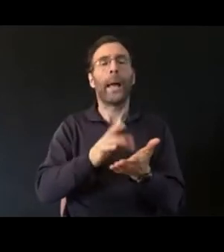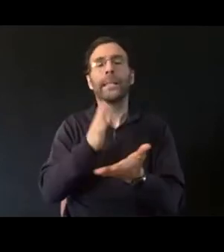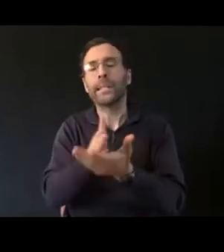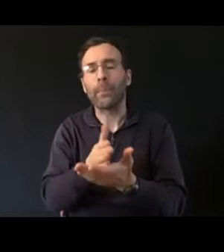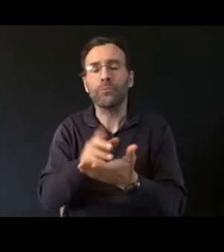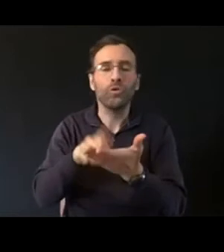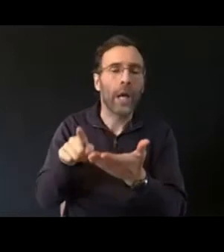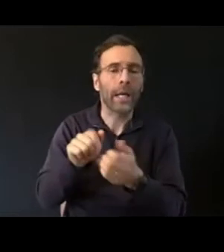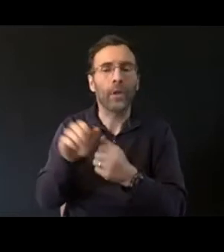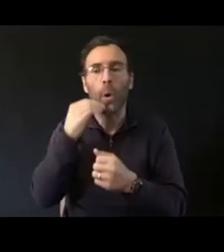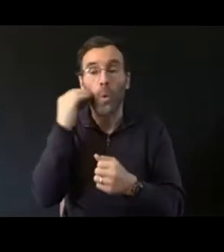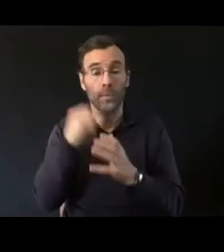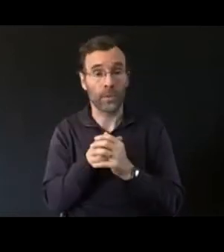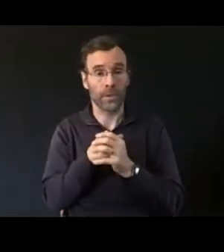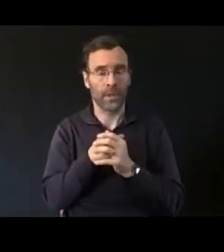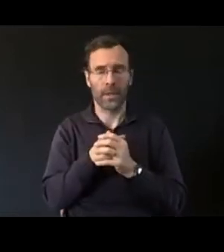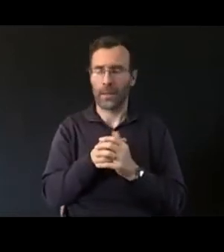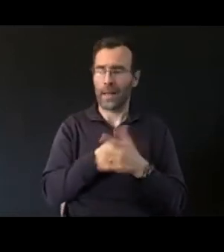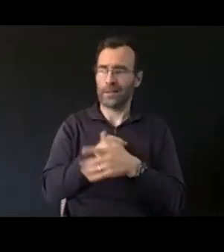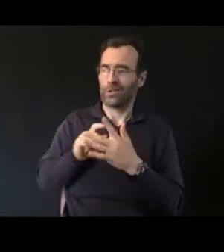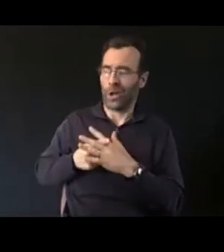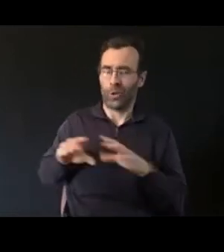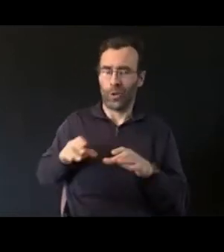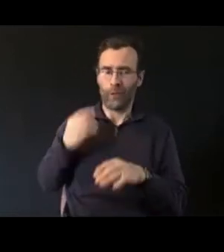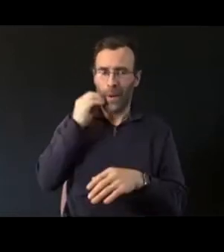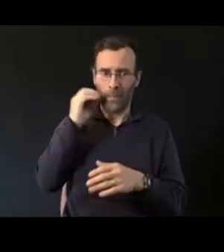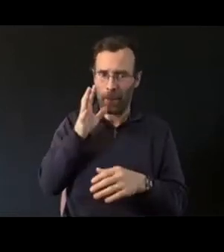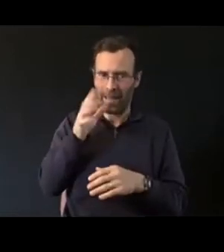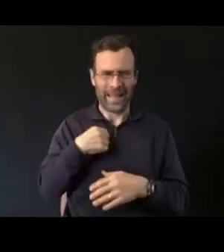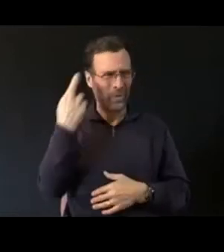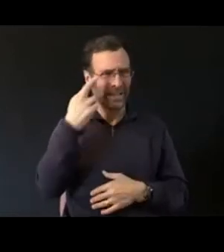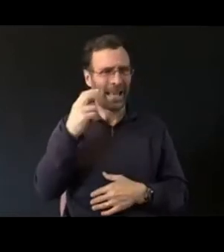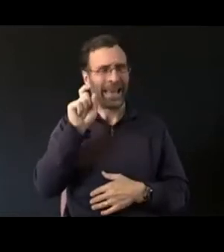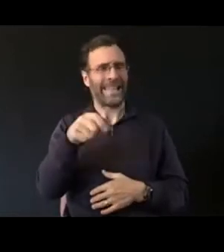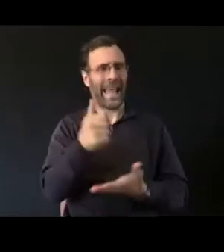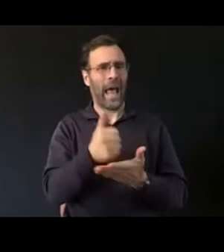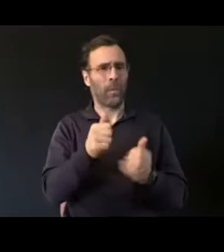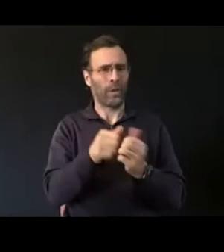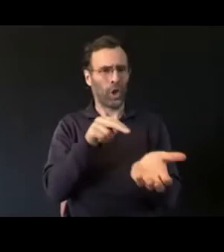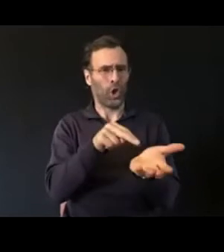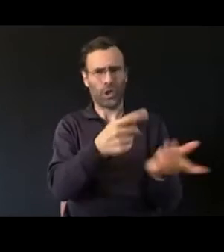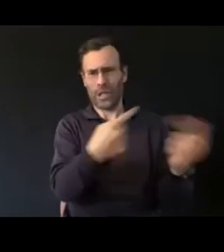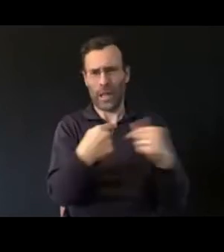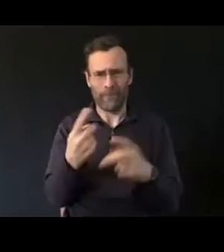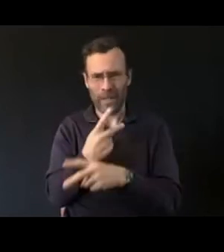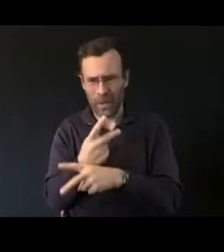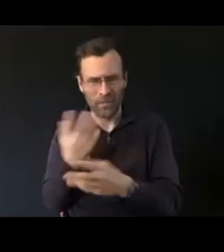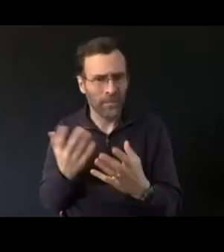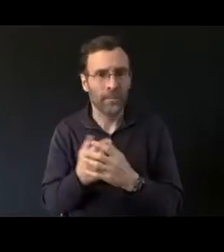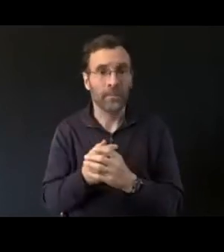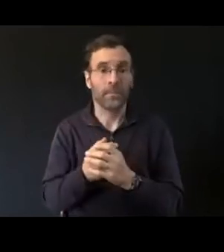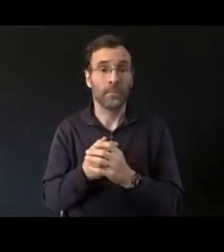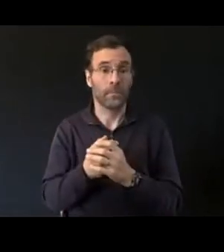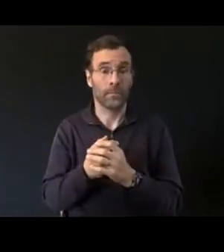then when it came to doing it for my mom, it's like, I need some help with a nurse to figure this out. And some of it was just to let